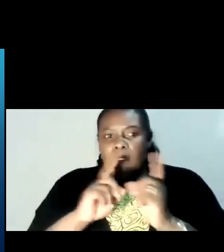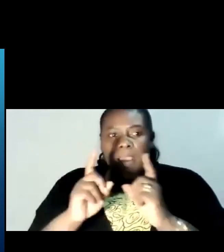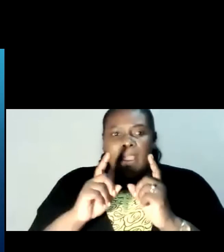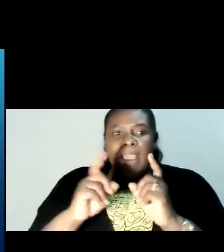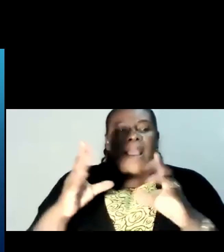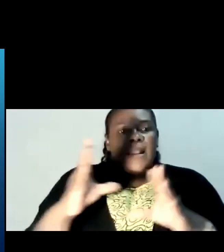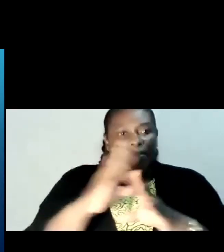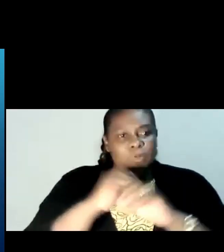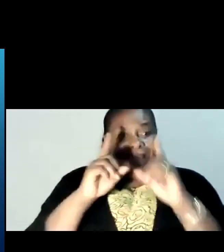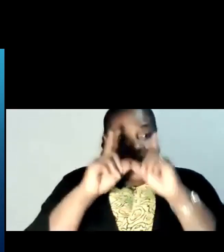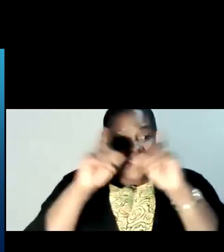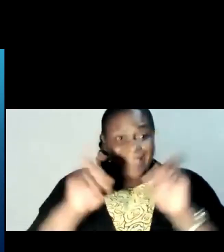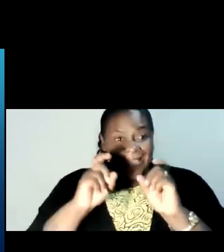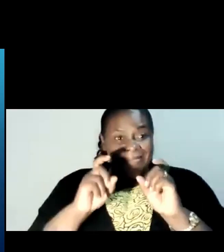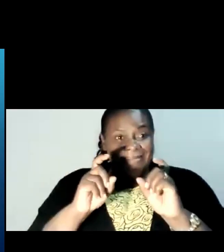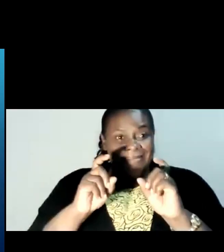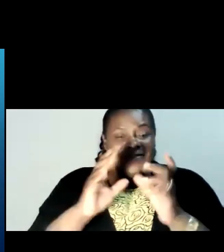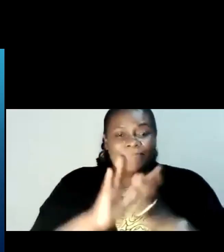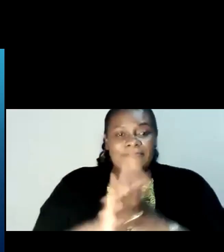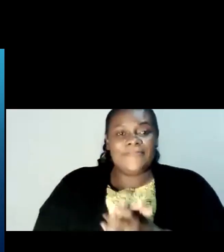done.